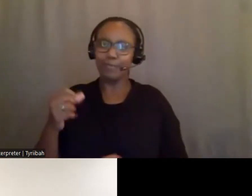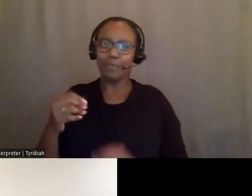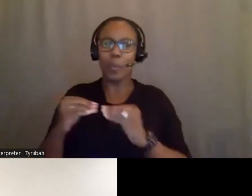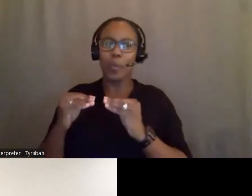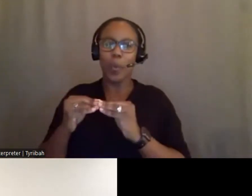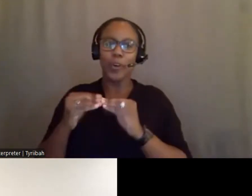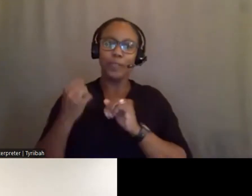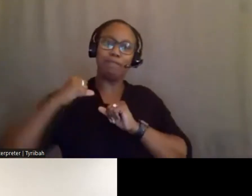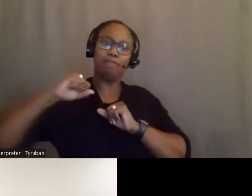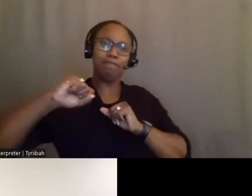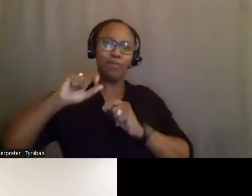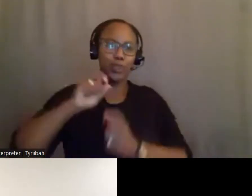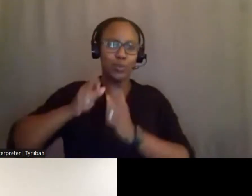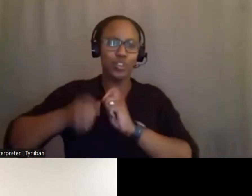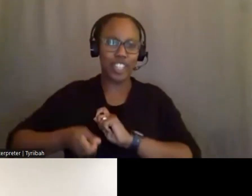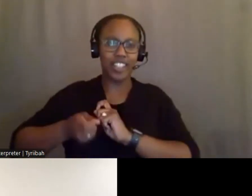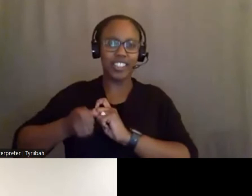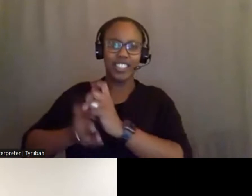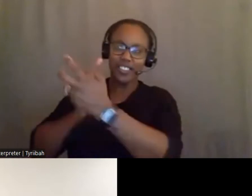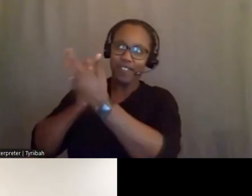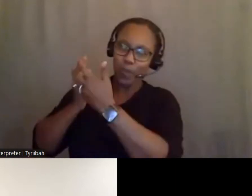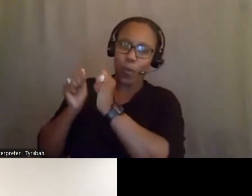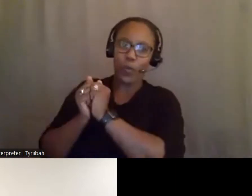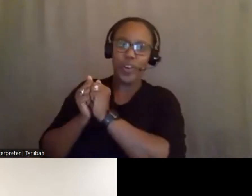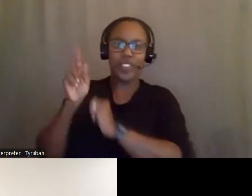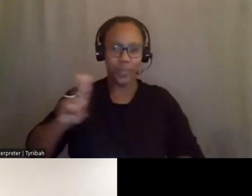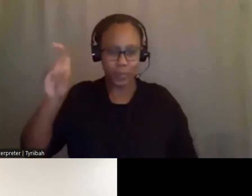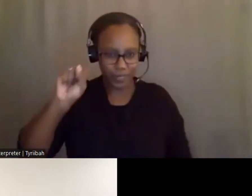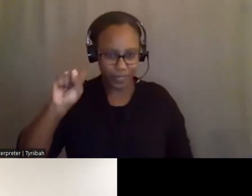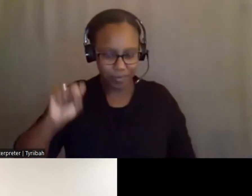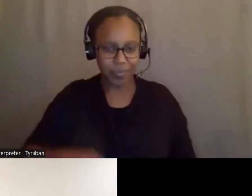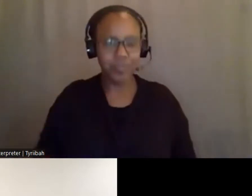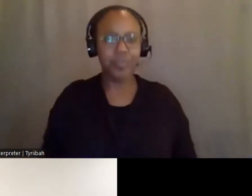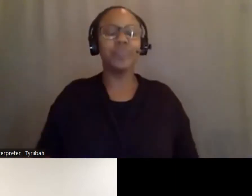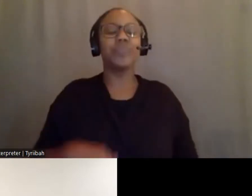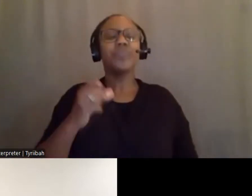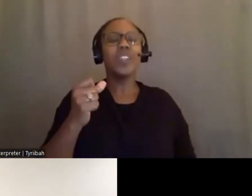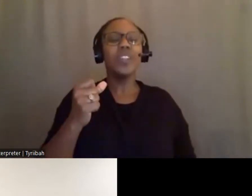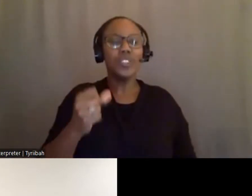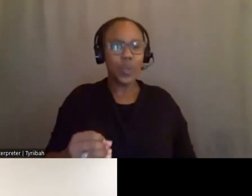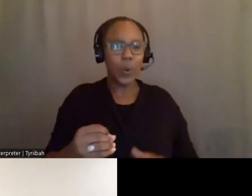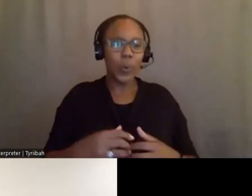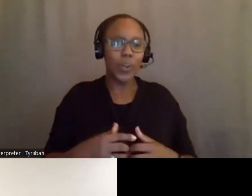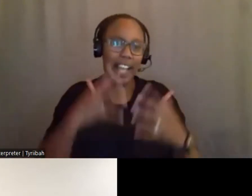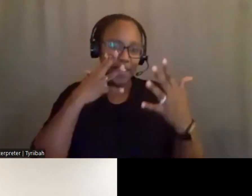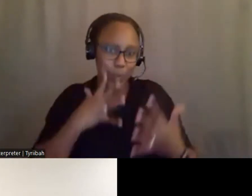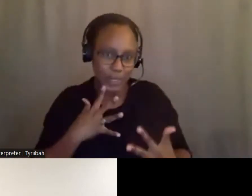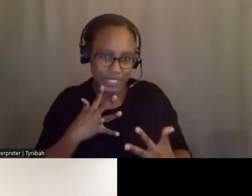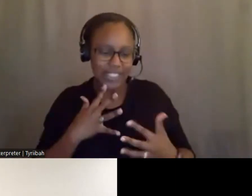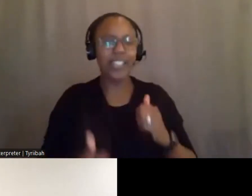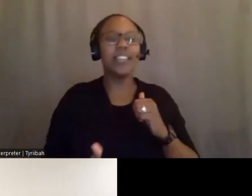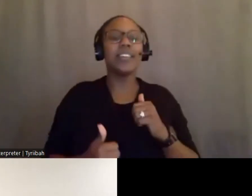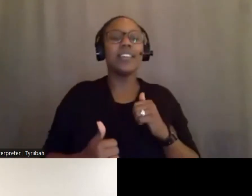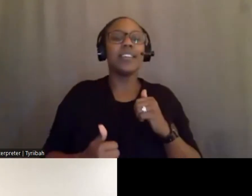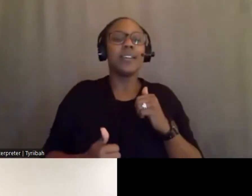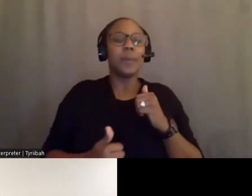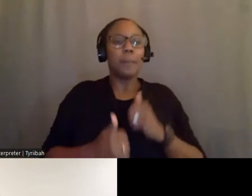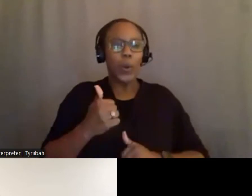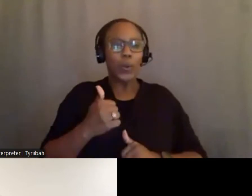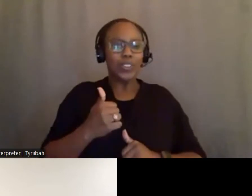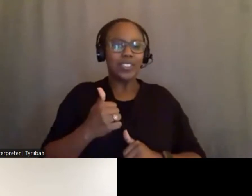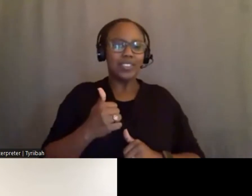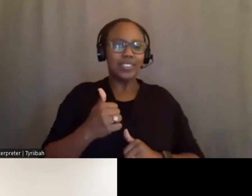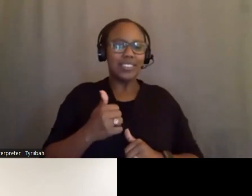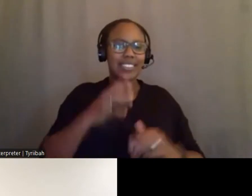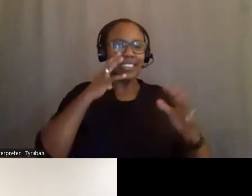to determine what their relationships with African Americans are going to be. And unfortunately, most of them choose the path of